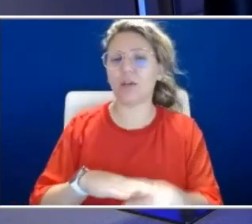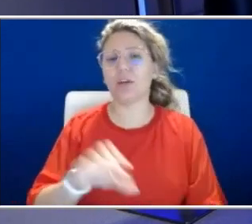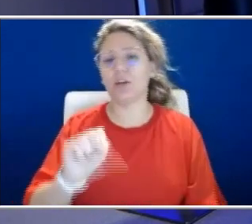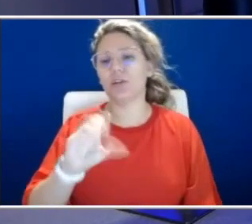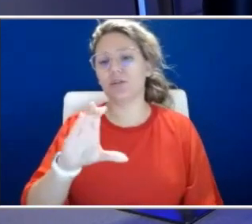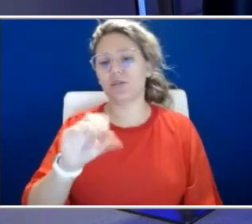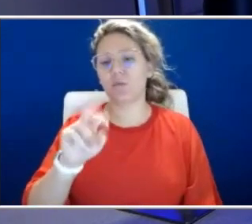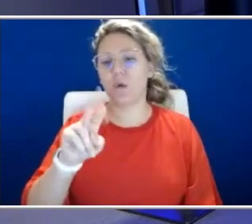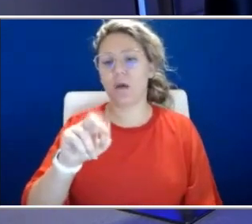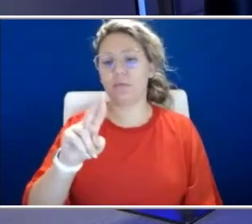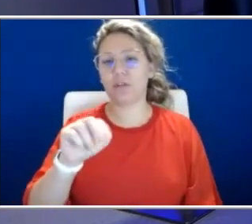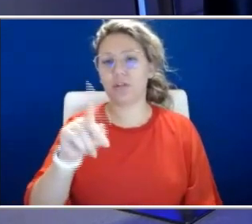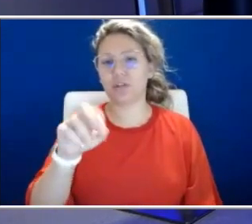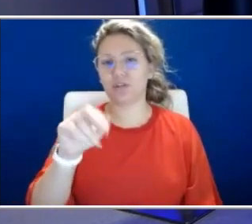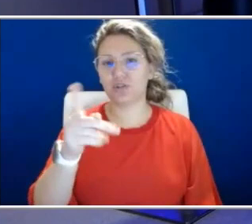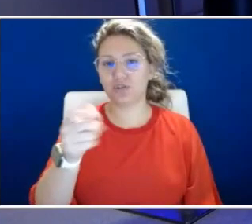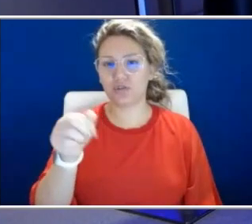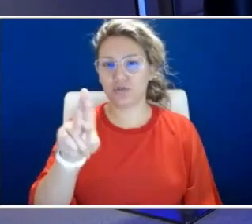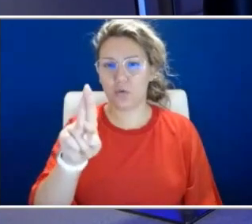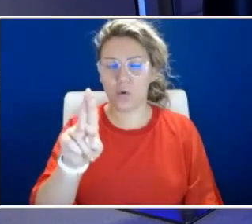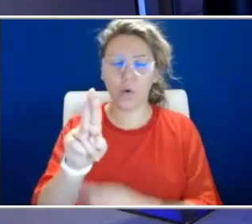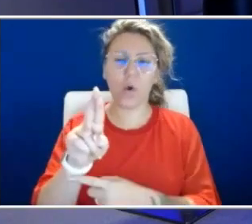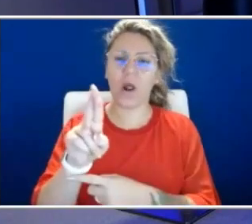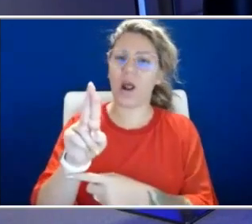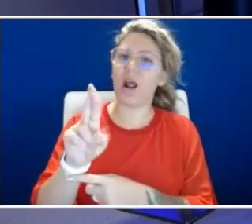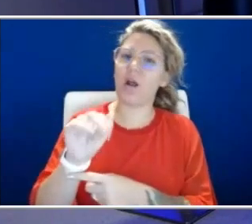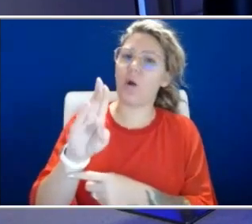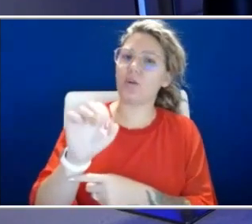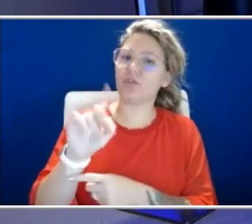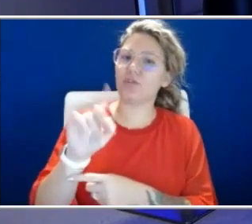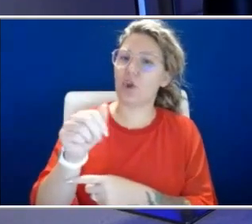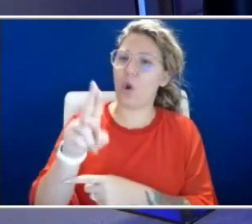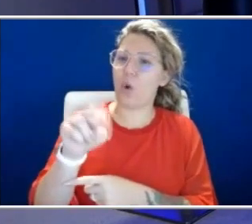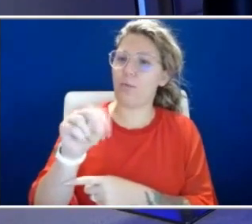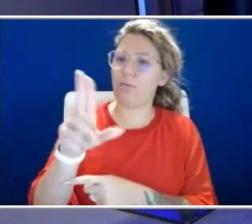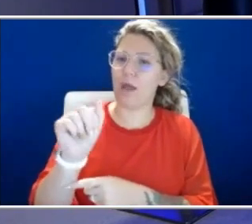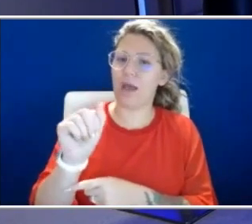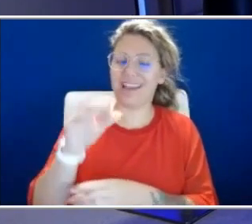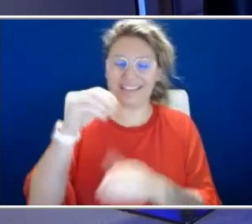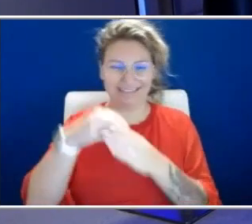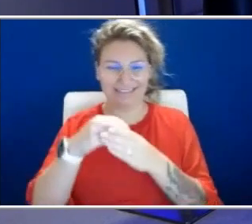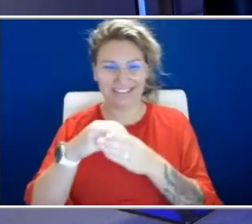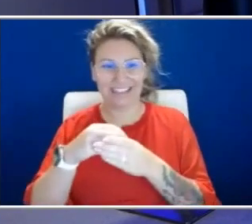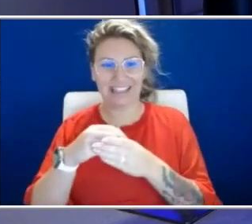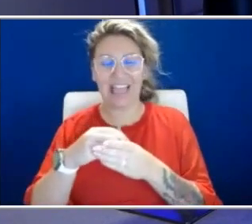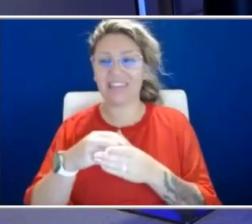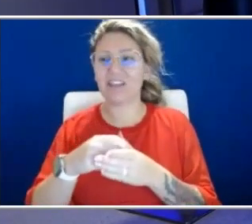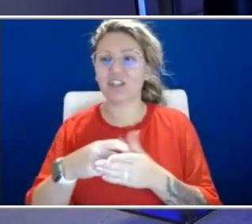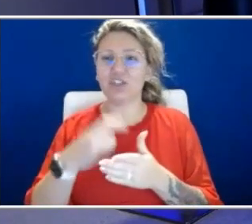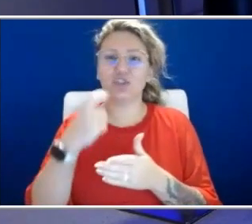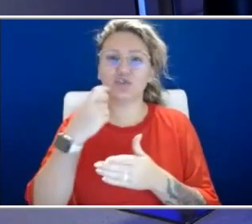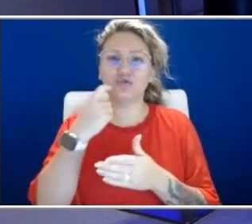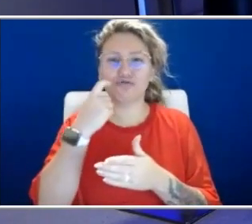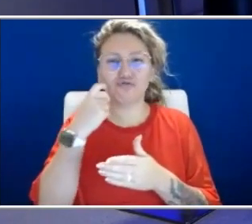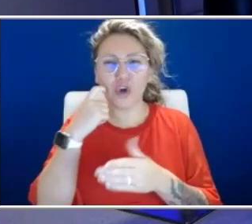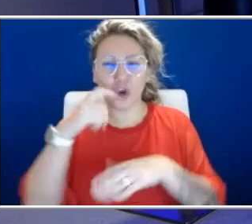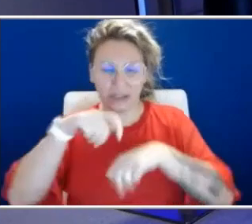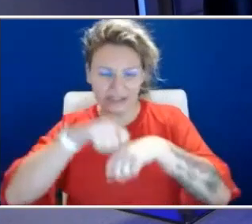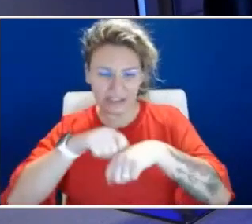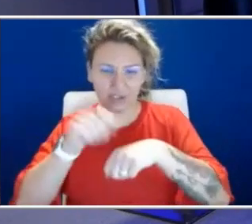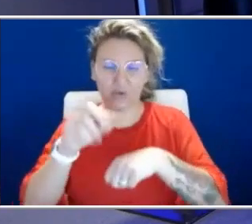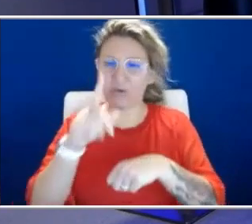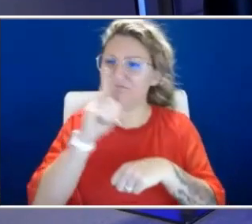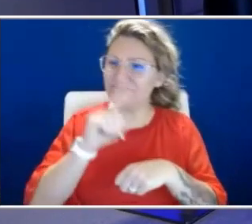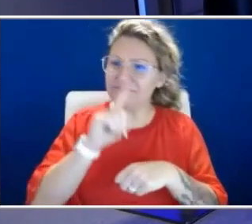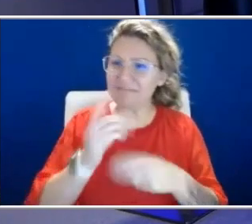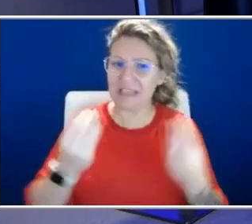various lymphomas in the scar tissue or capsules surrounding artificial breast implants. So my question